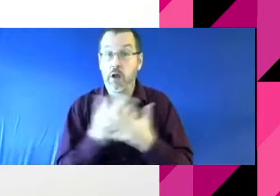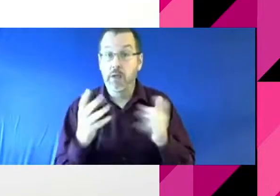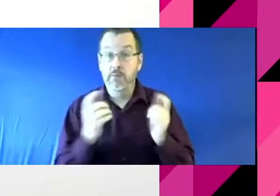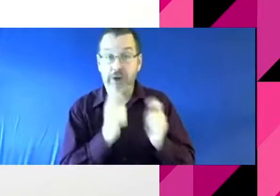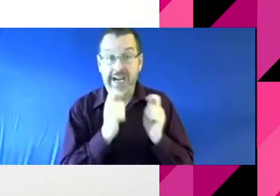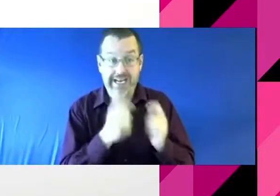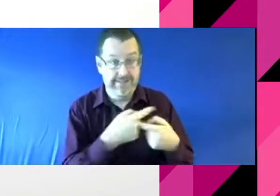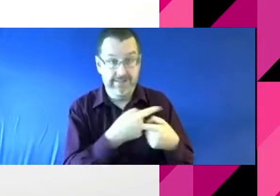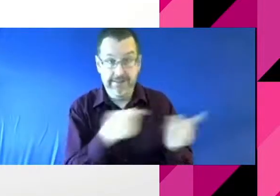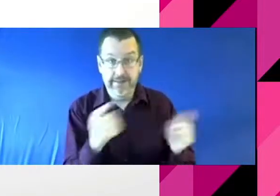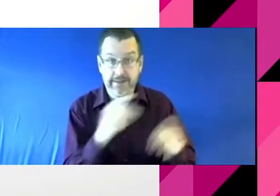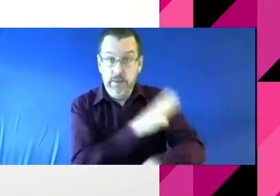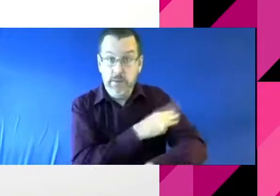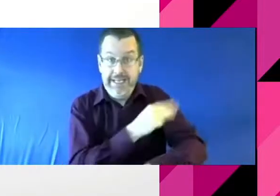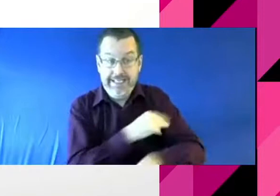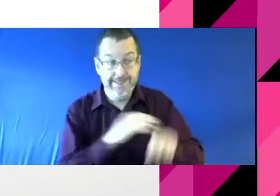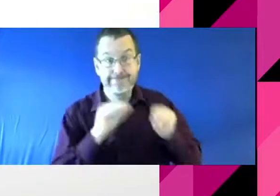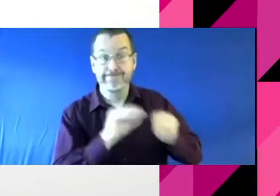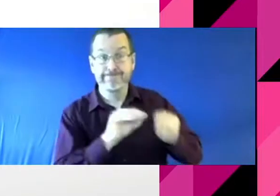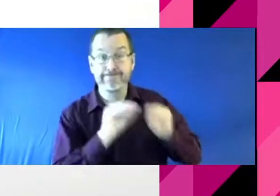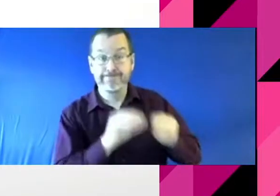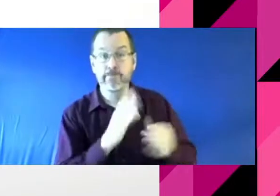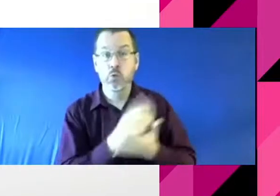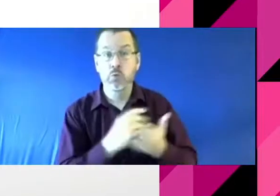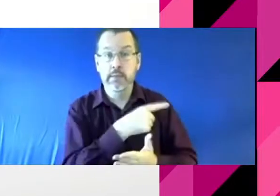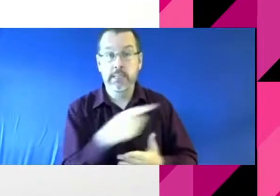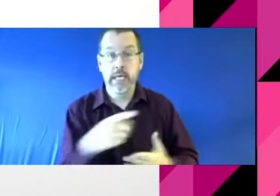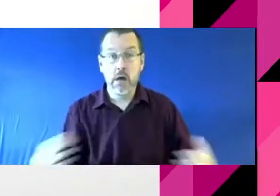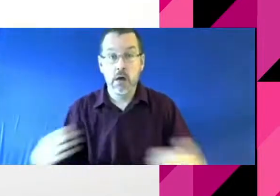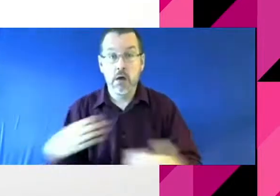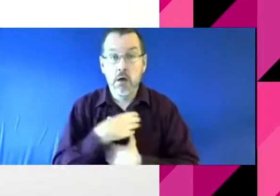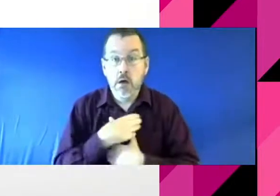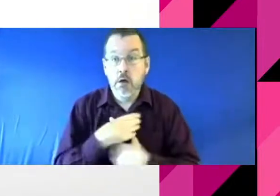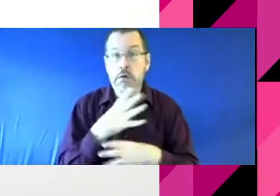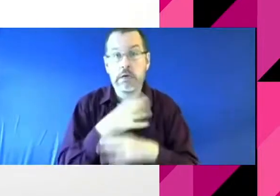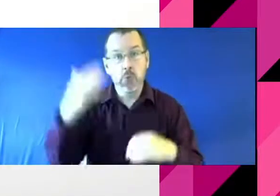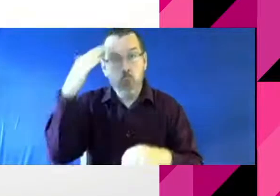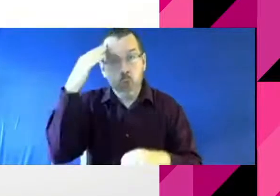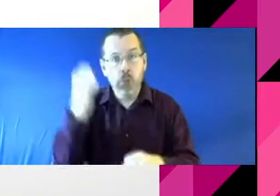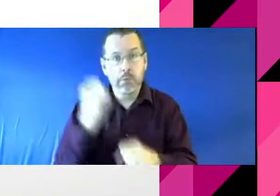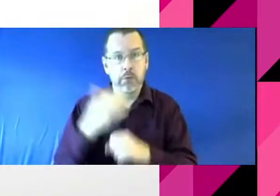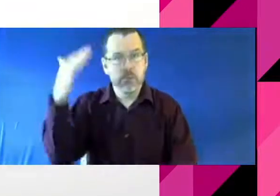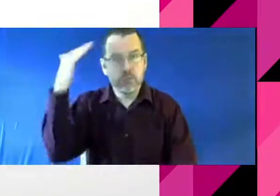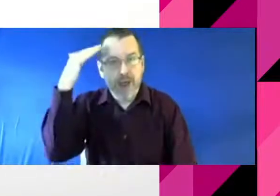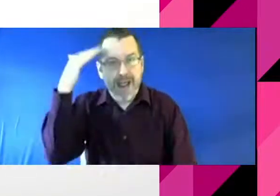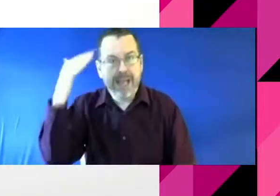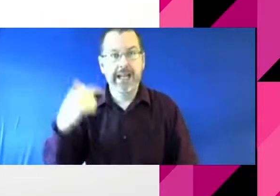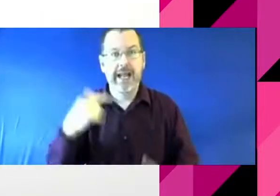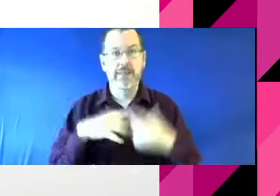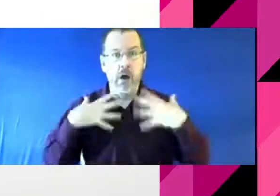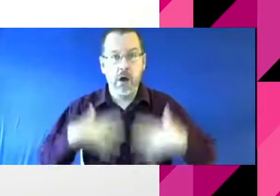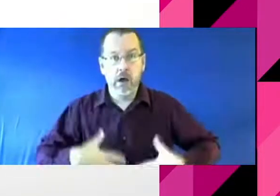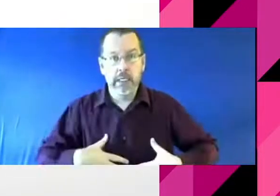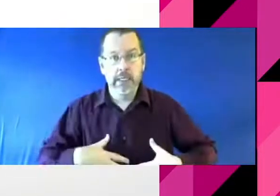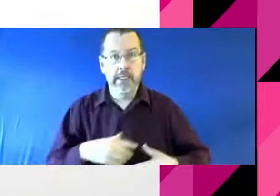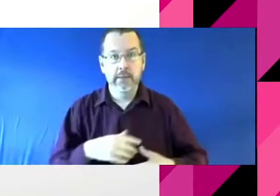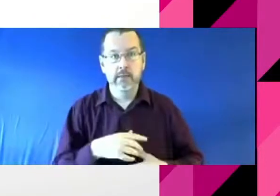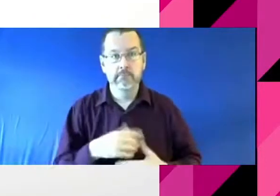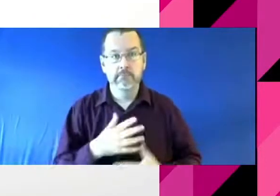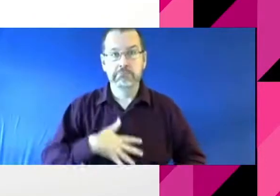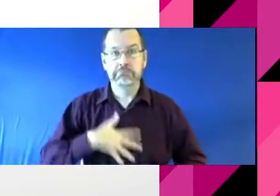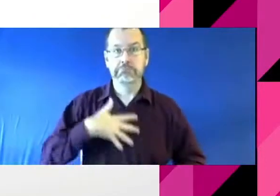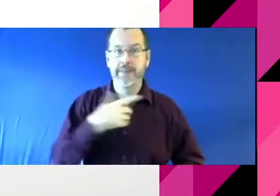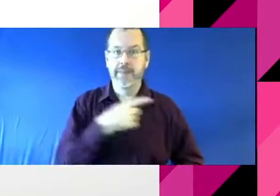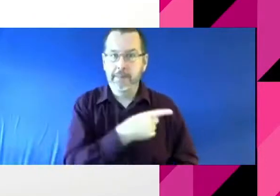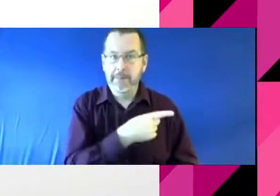very often it's a revelation to them to understand about the brain and the body. So it's probably better